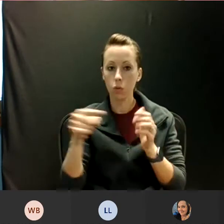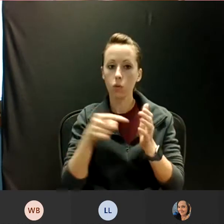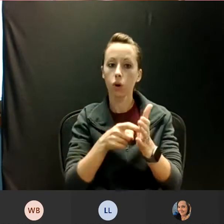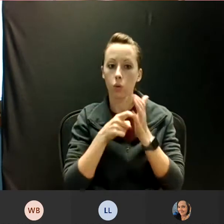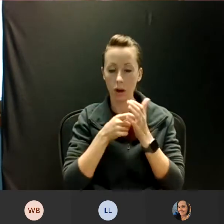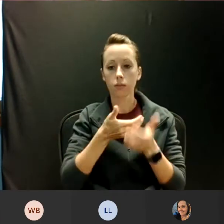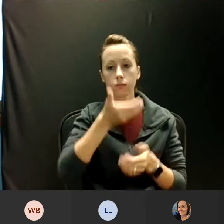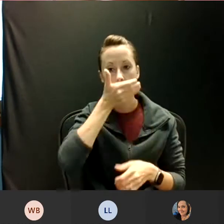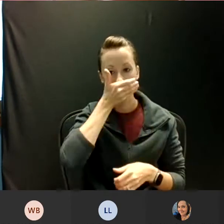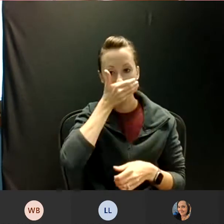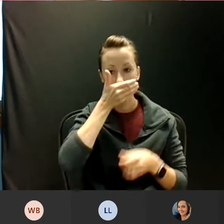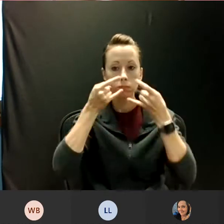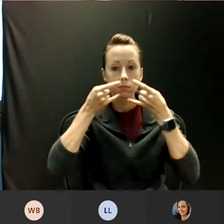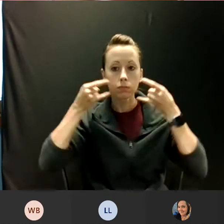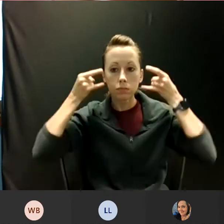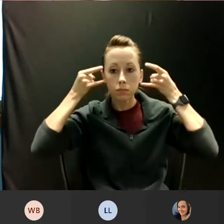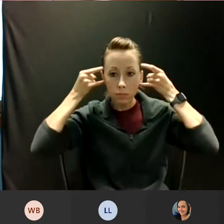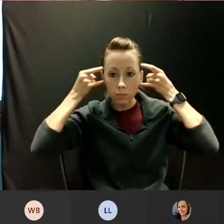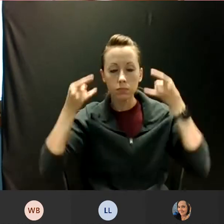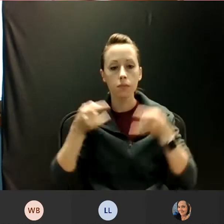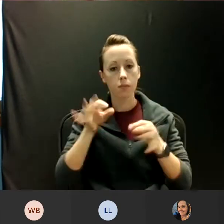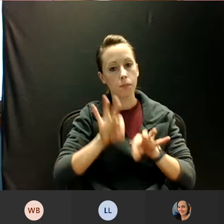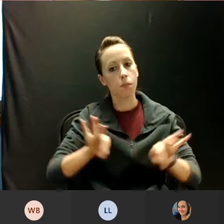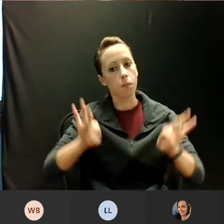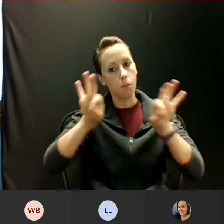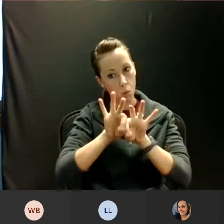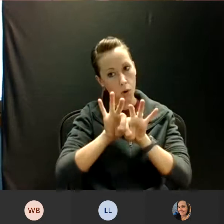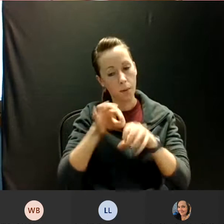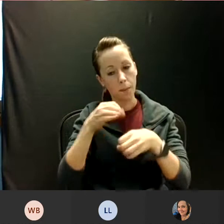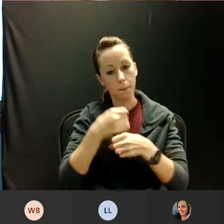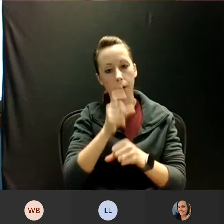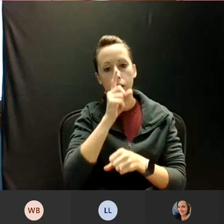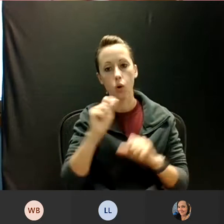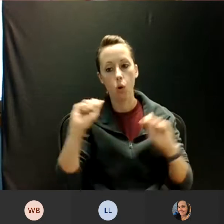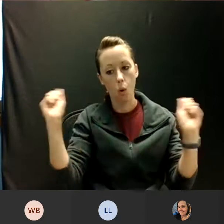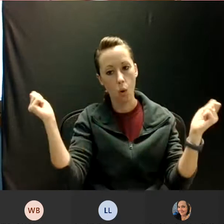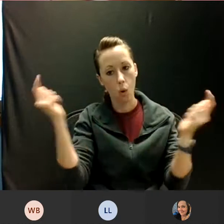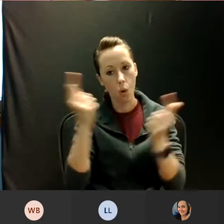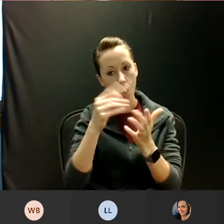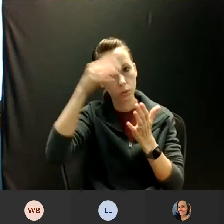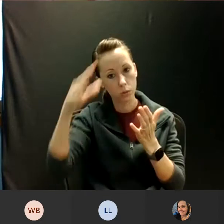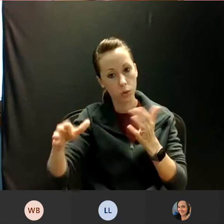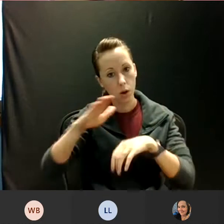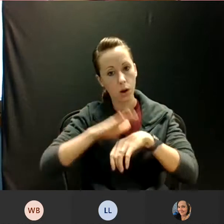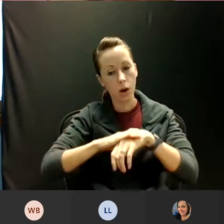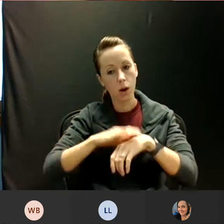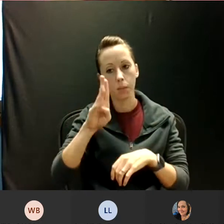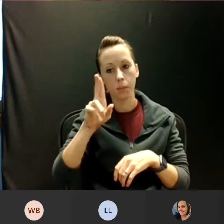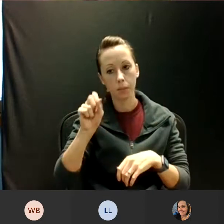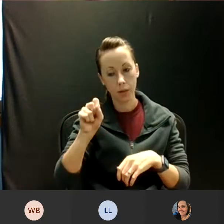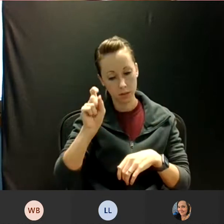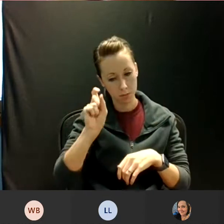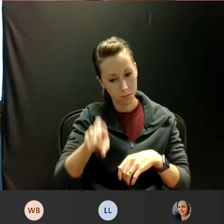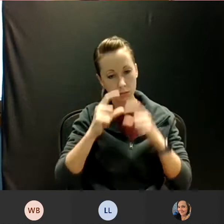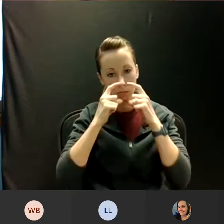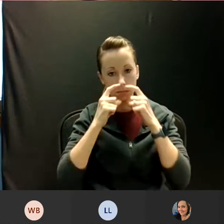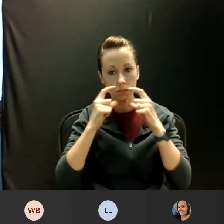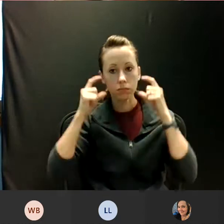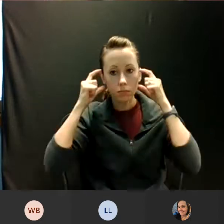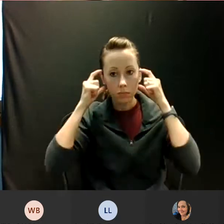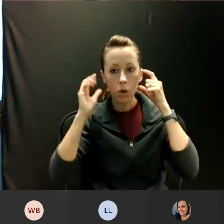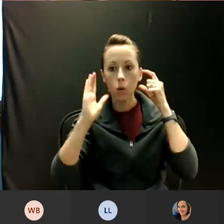that mask. So that's going to be really important to make sure that all students on the bus, you know, wear the mask, and they will